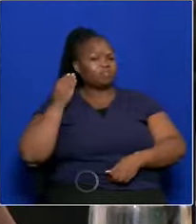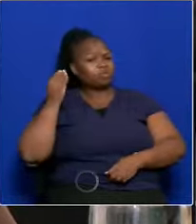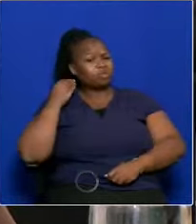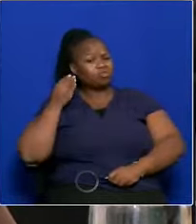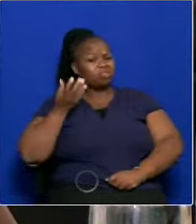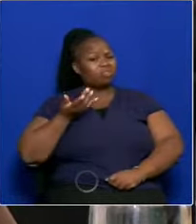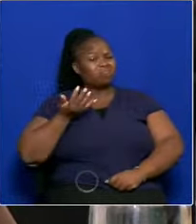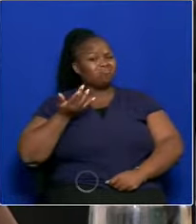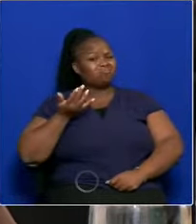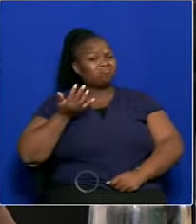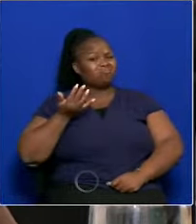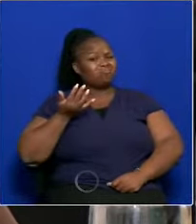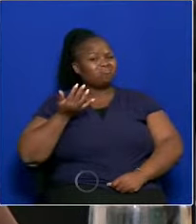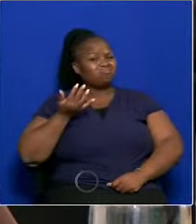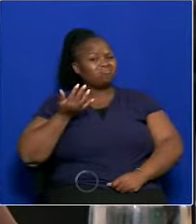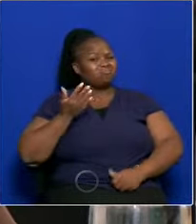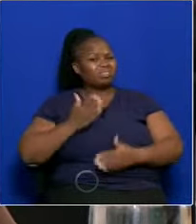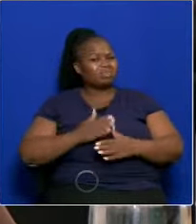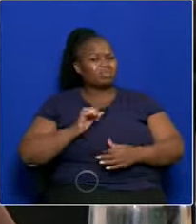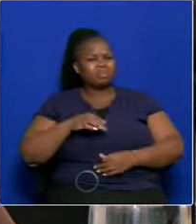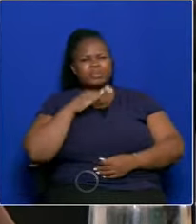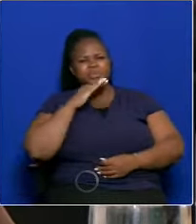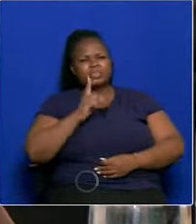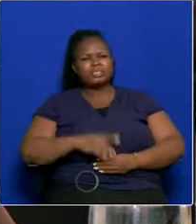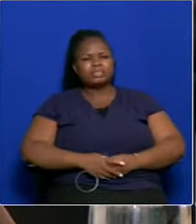line with your work, what does that mean?